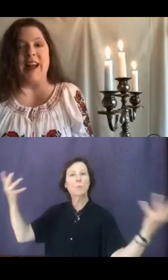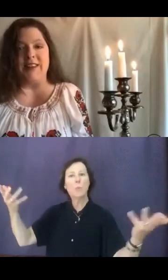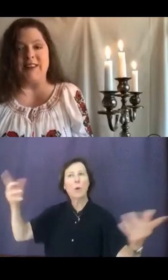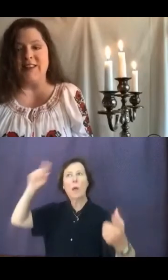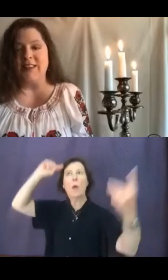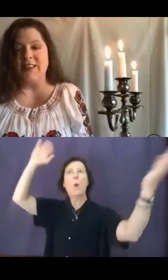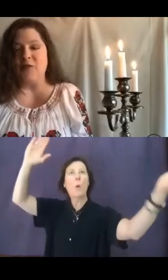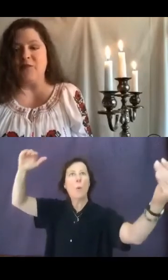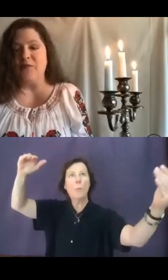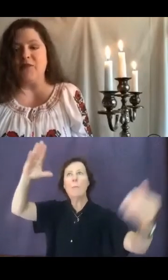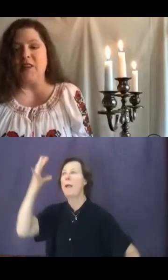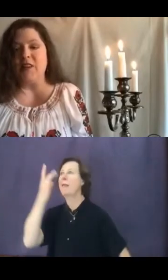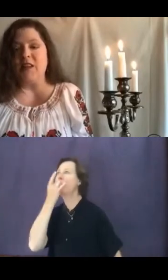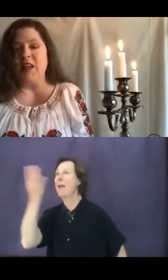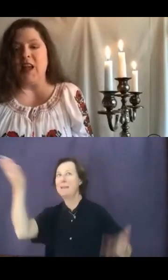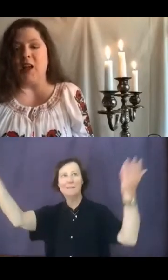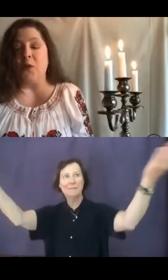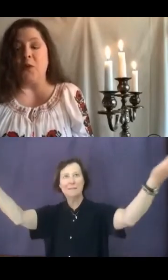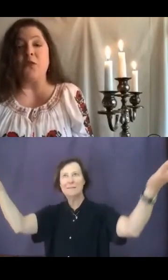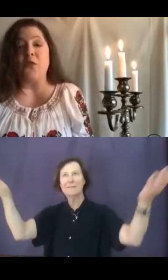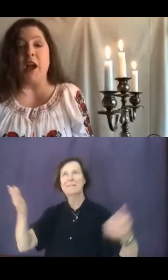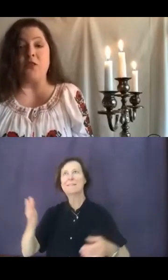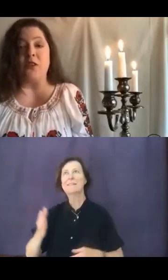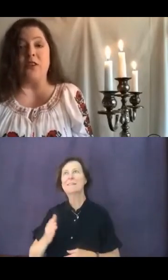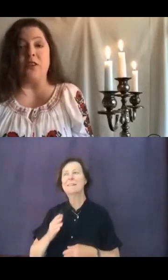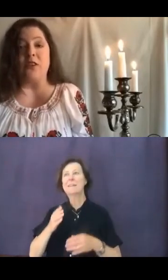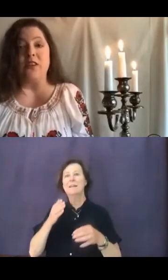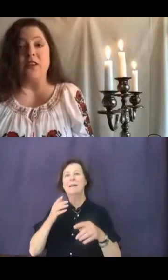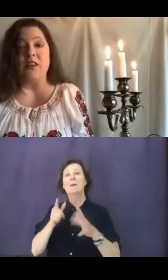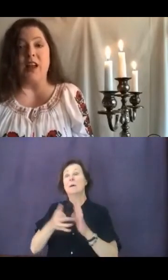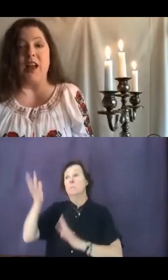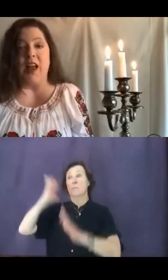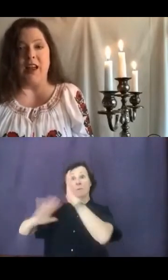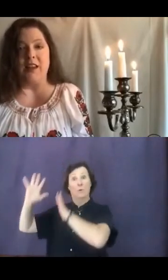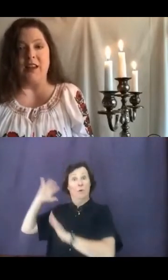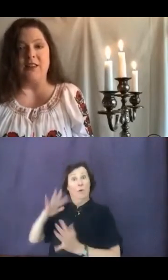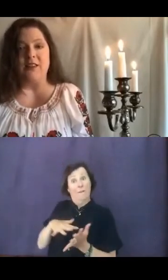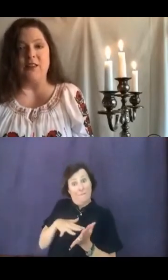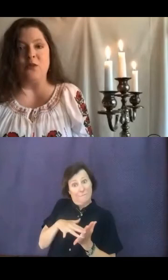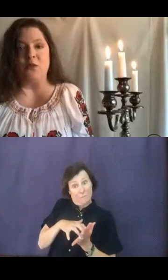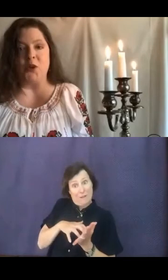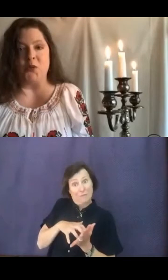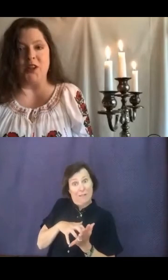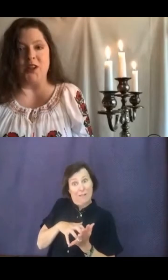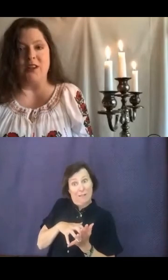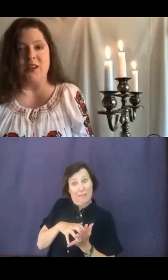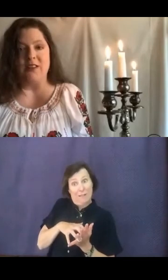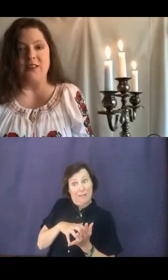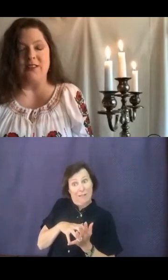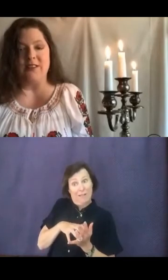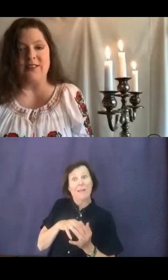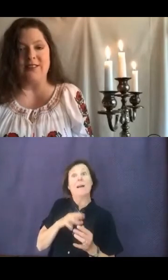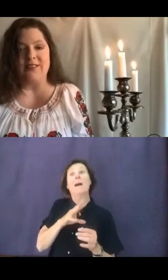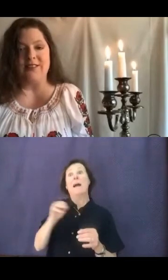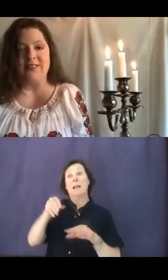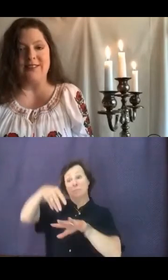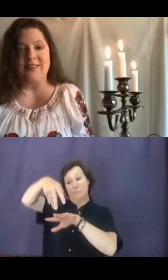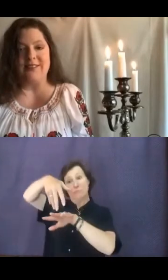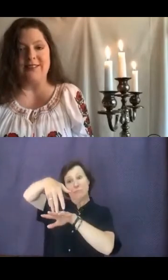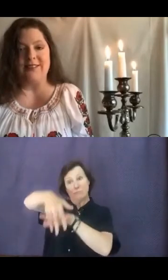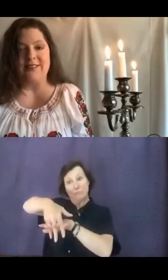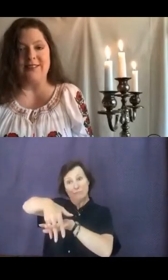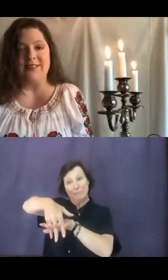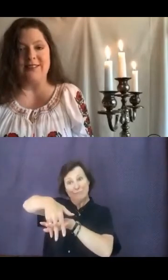light, at once fragile and rooted.